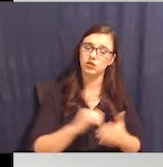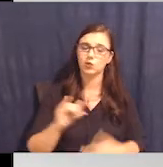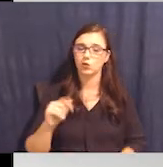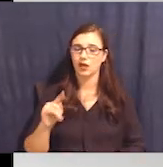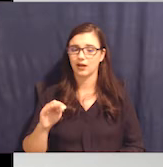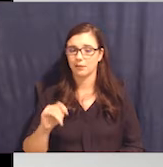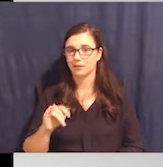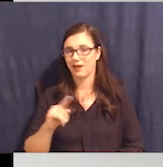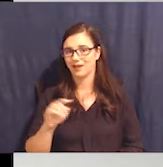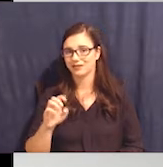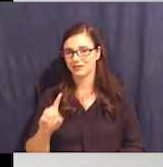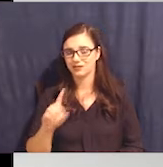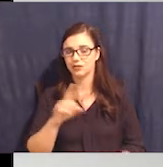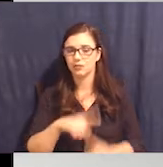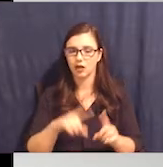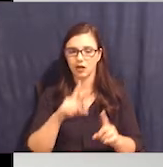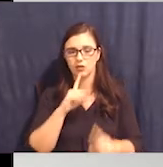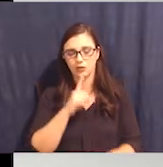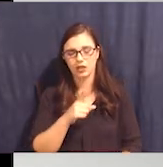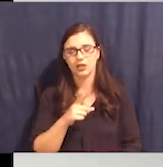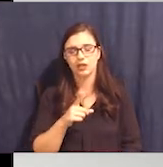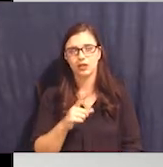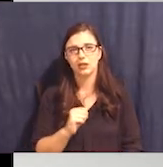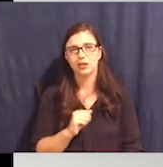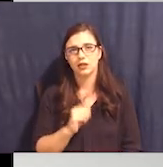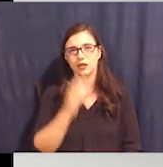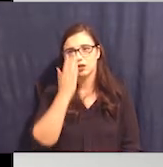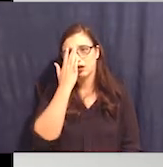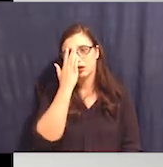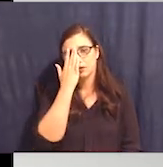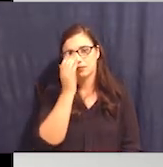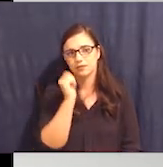or itemized deduction, but it really takes